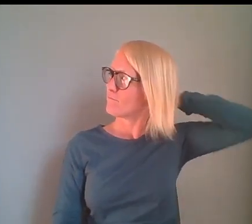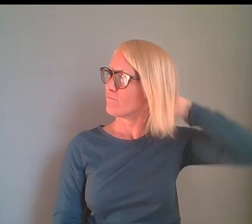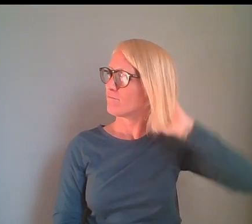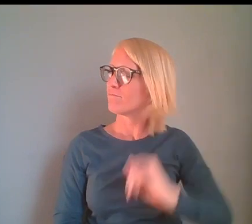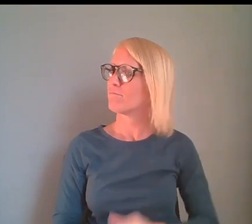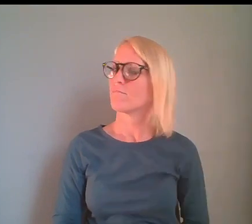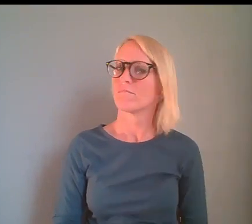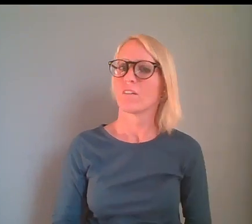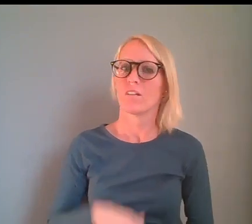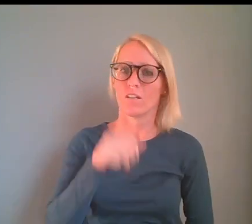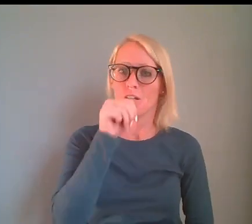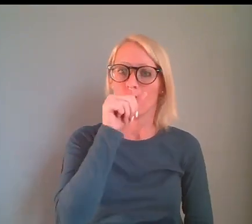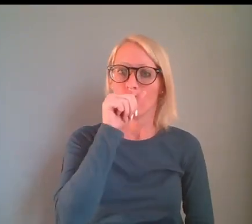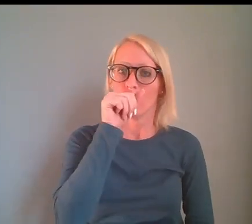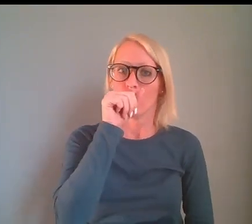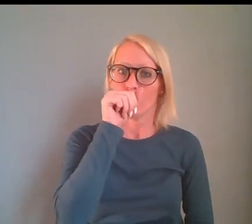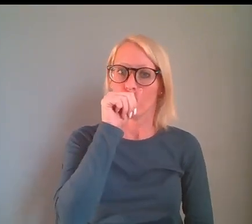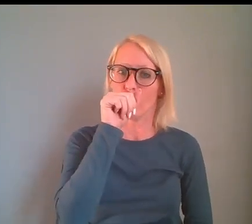notes very well.